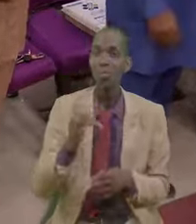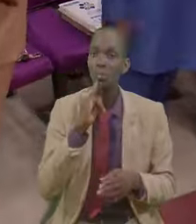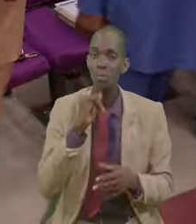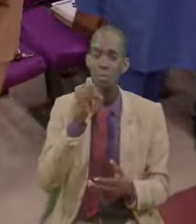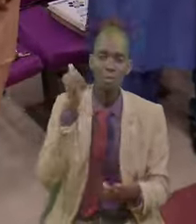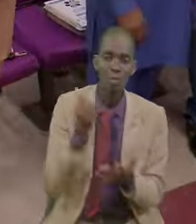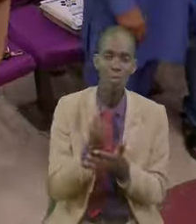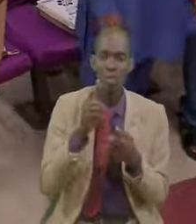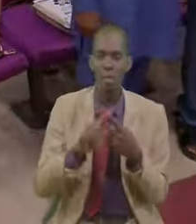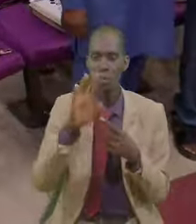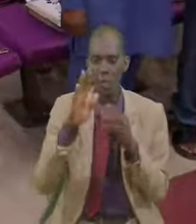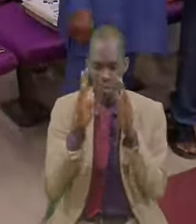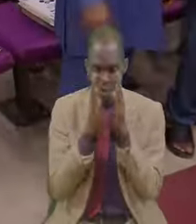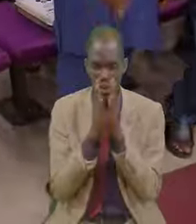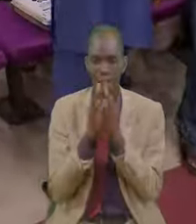Amen to your prayer.